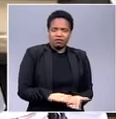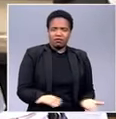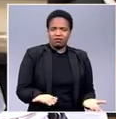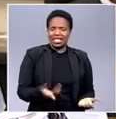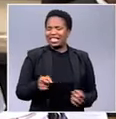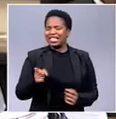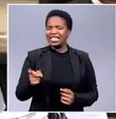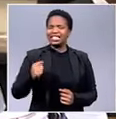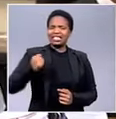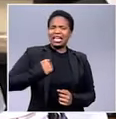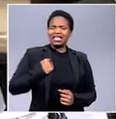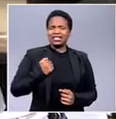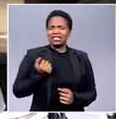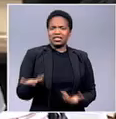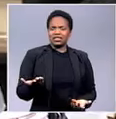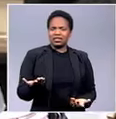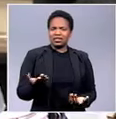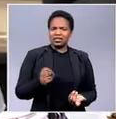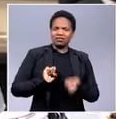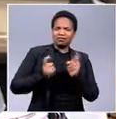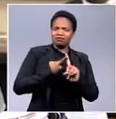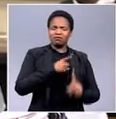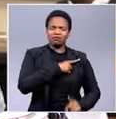it that caused this collision?